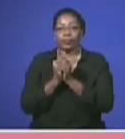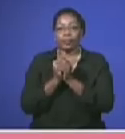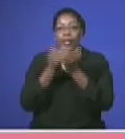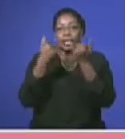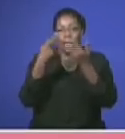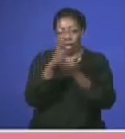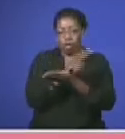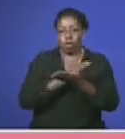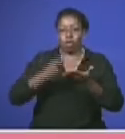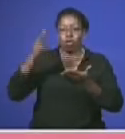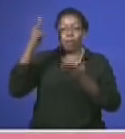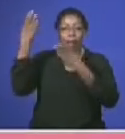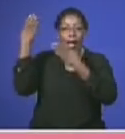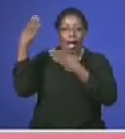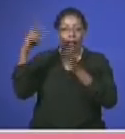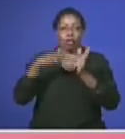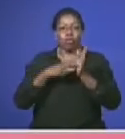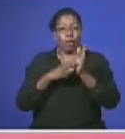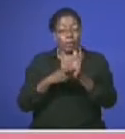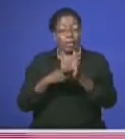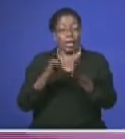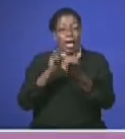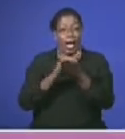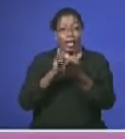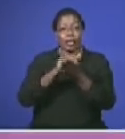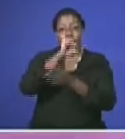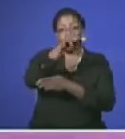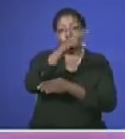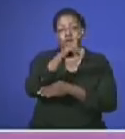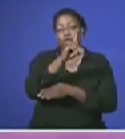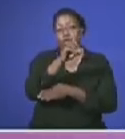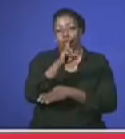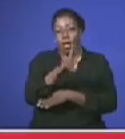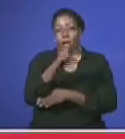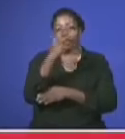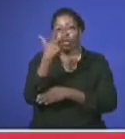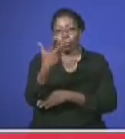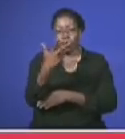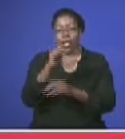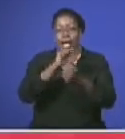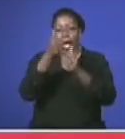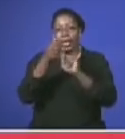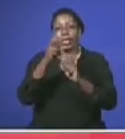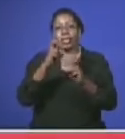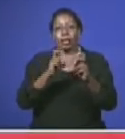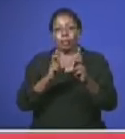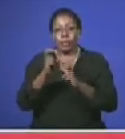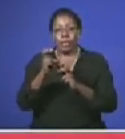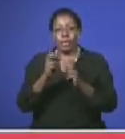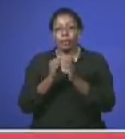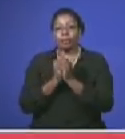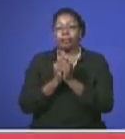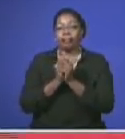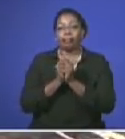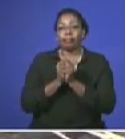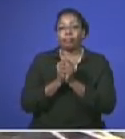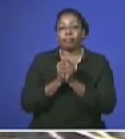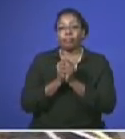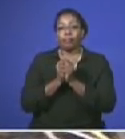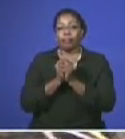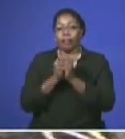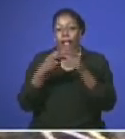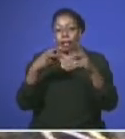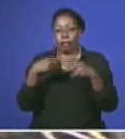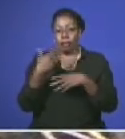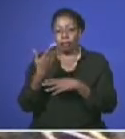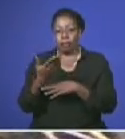Now, the University of the Bahamas will be well represented at the Junior Judo Championships as they have three athletes competing. We've been working mainly on